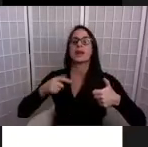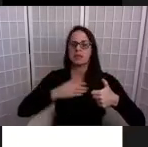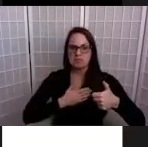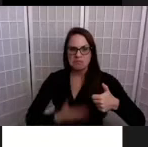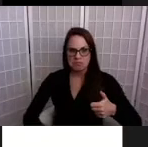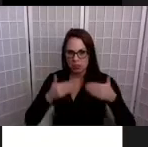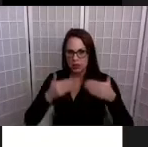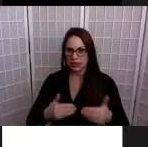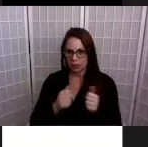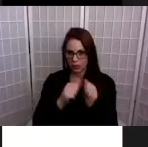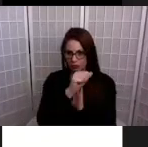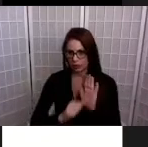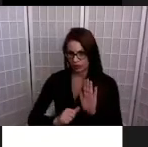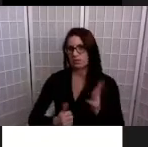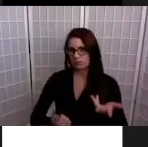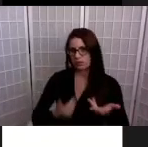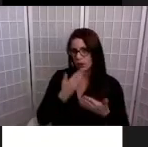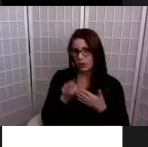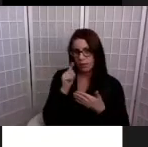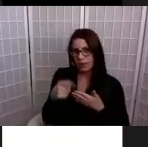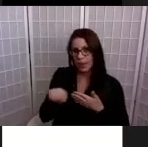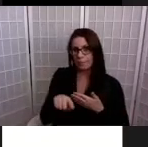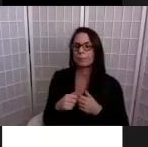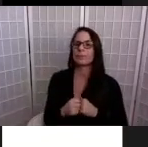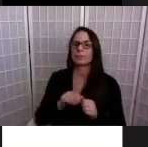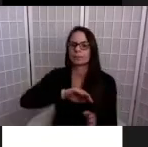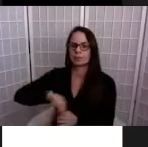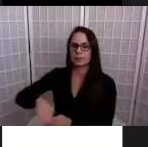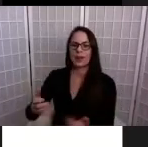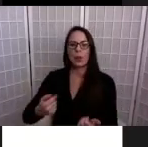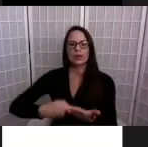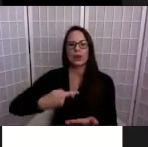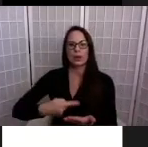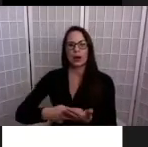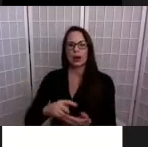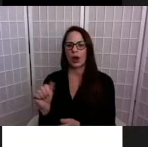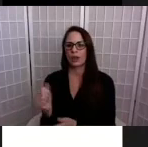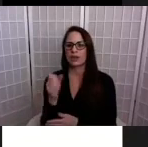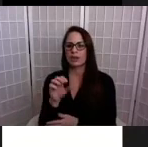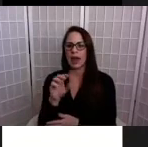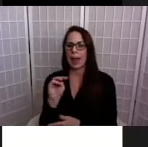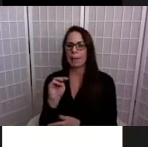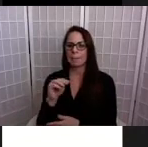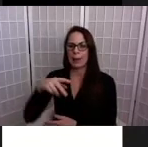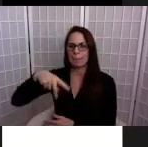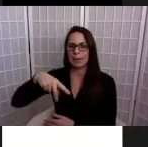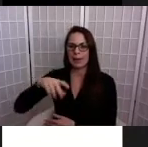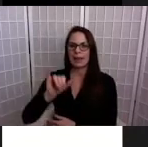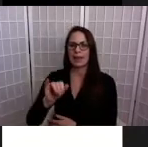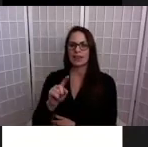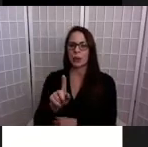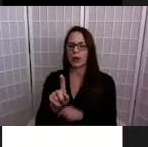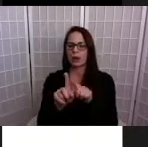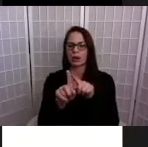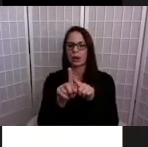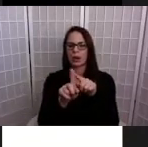surgery. I want to talk a little bit about arthritis of the MP joints. And these are the joints where your fingers meet your hand. Here